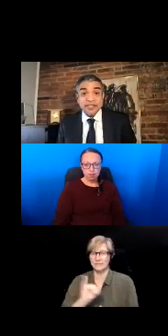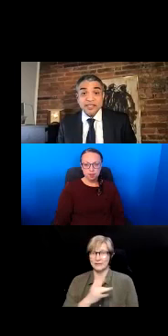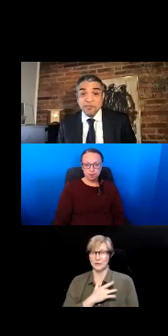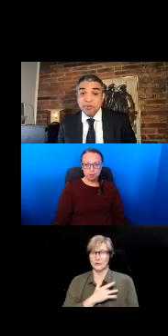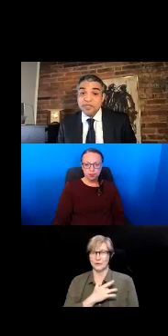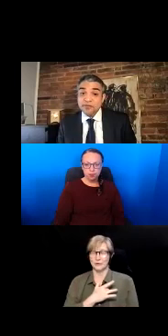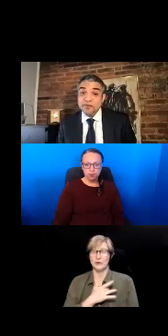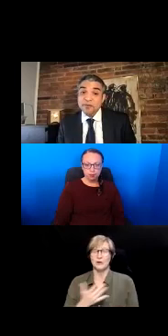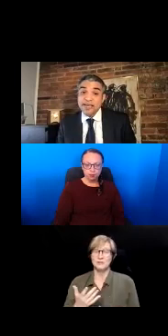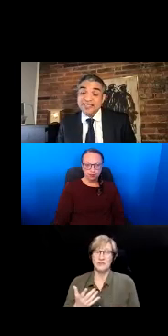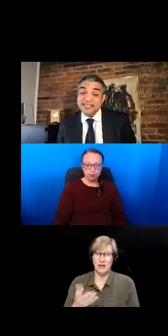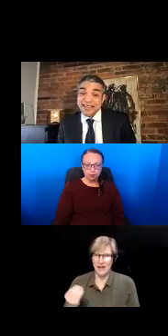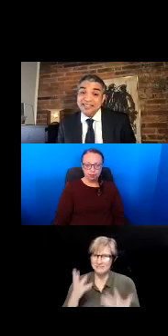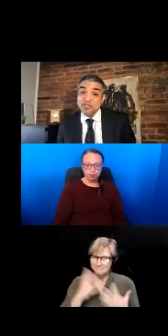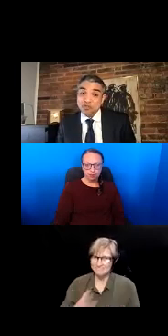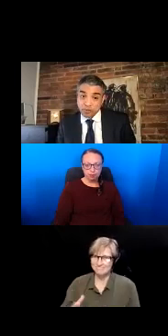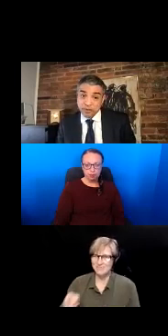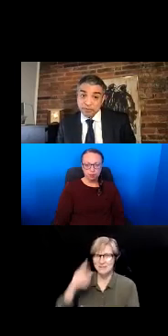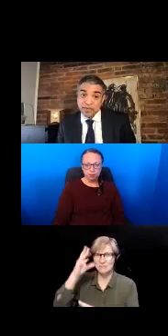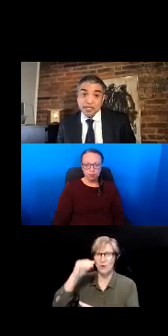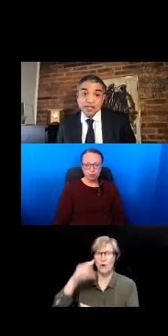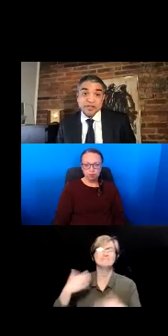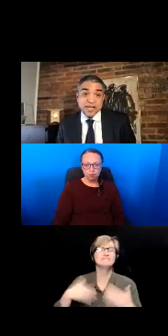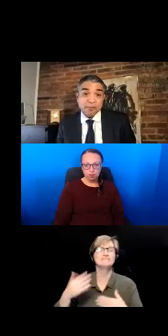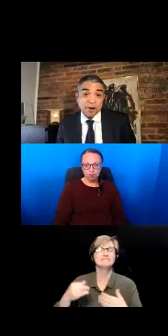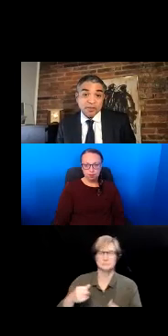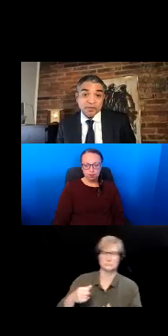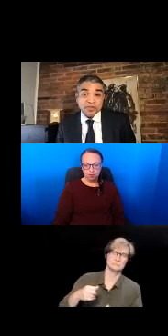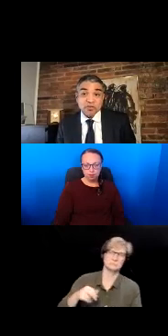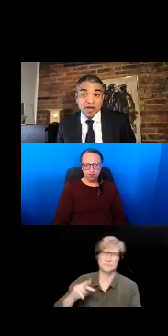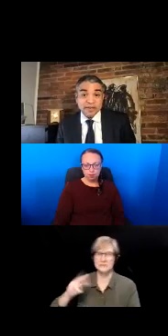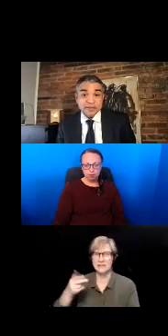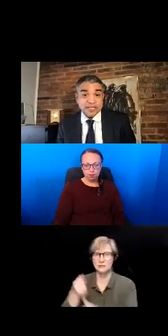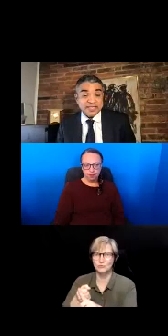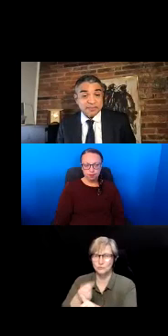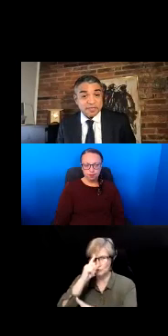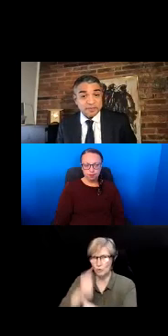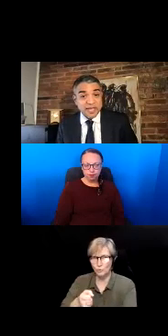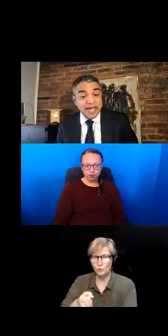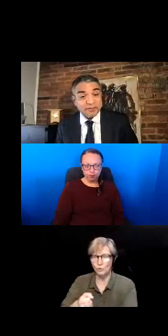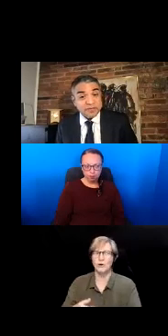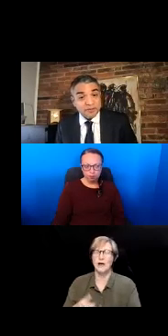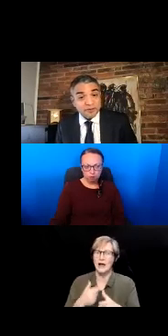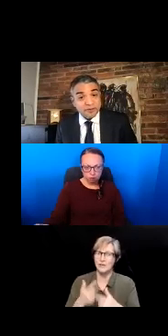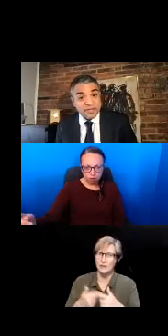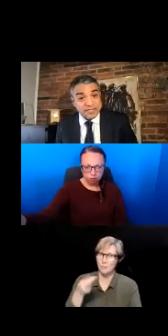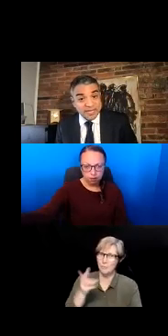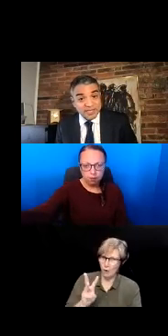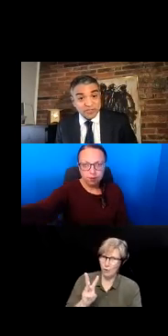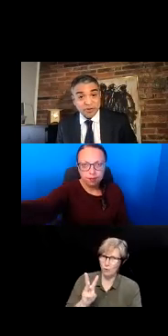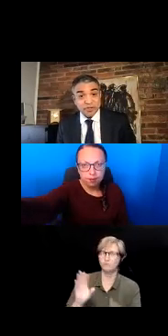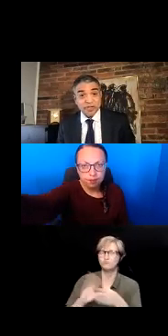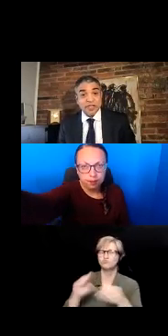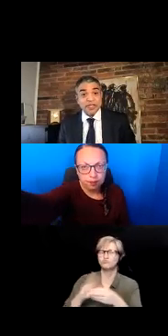unfortunately, this boy suffered from a second stroke. Here's how Barlow describes his symptoms after he suffered from his